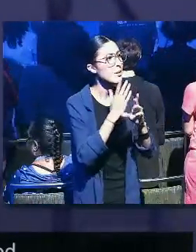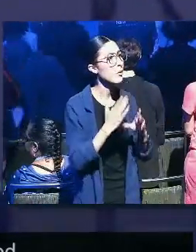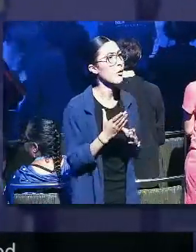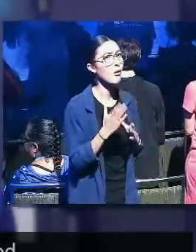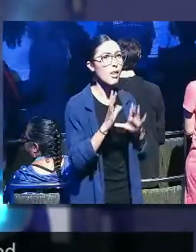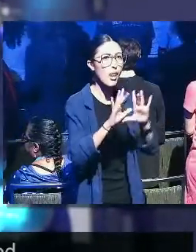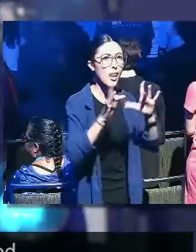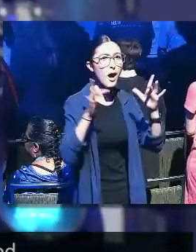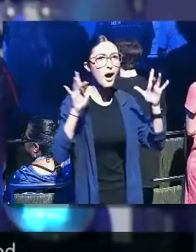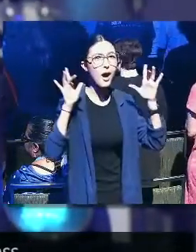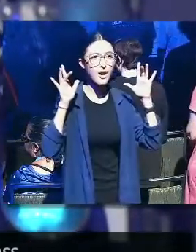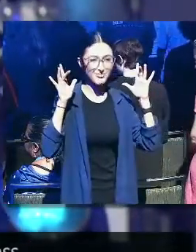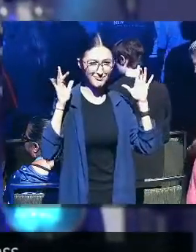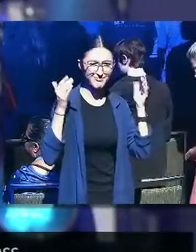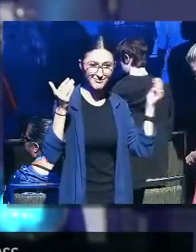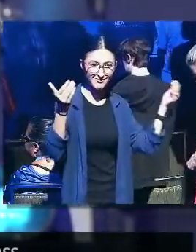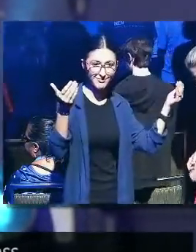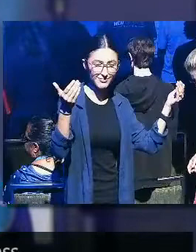let's raise our voice.